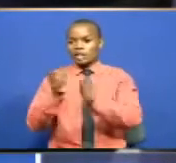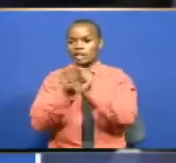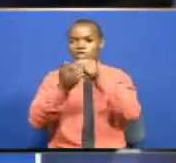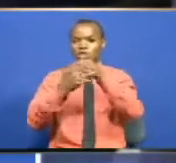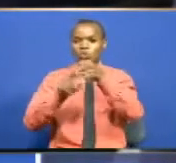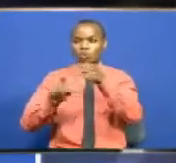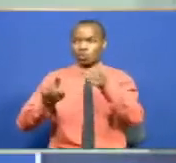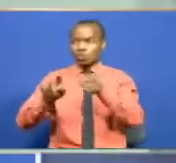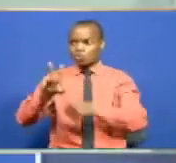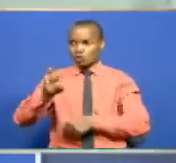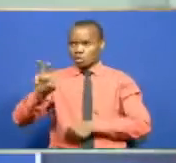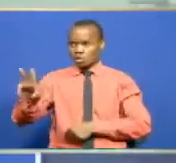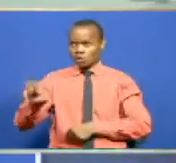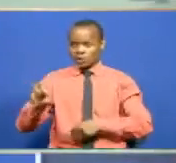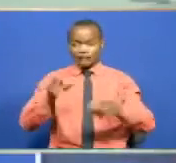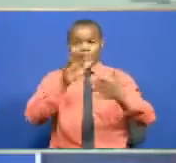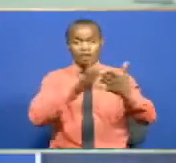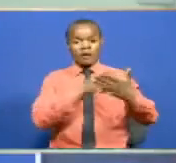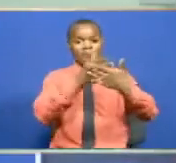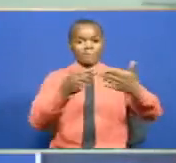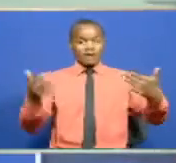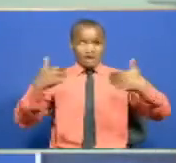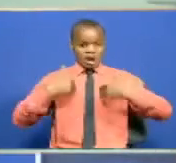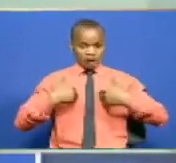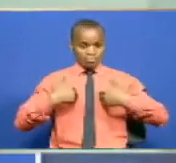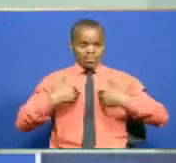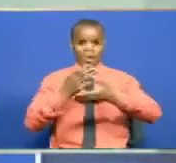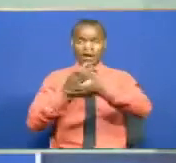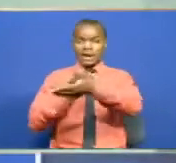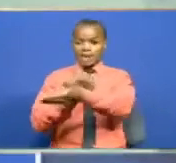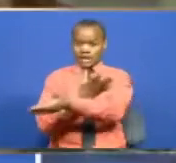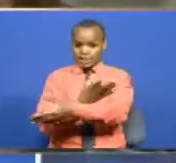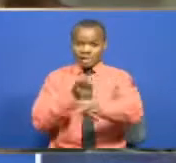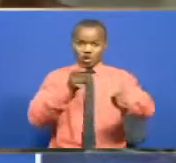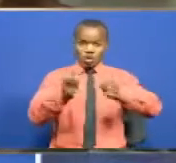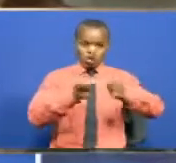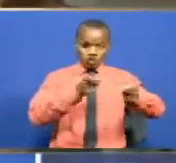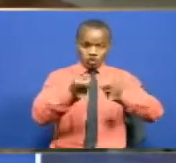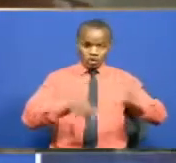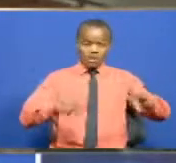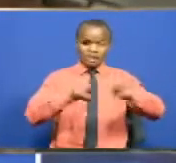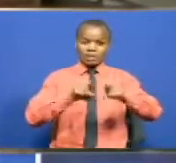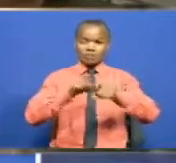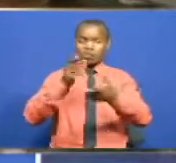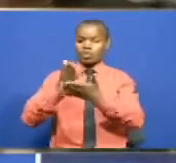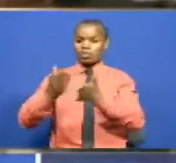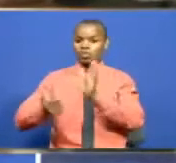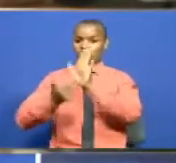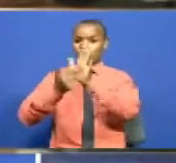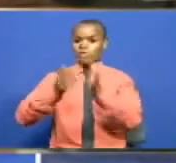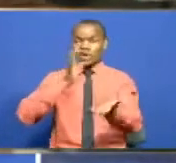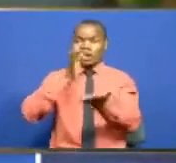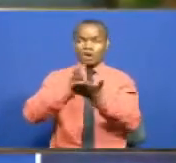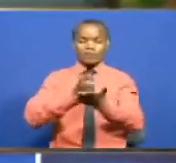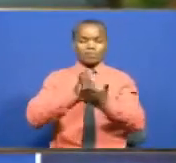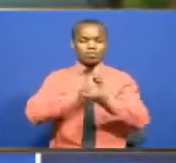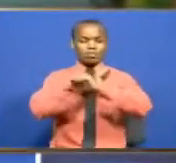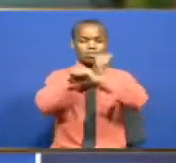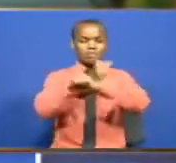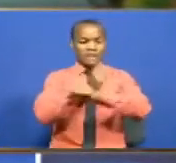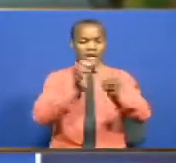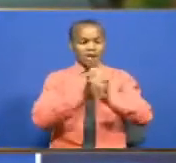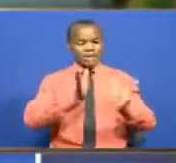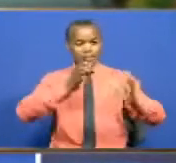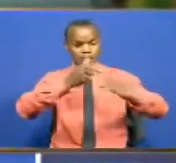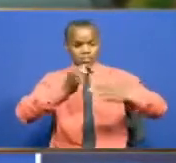policy provides for a framework to address cancer control through systematic implementation of evidence-based interventions for prevention, screening,